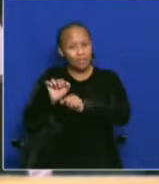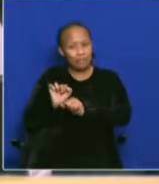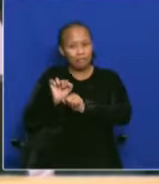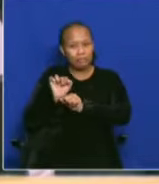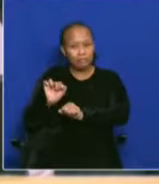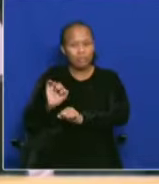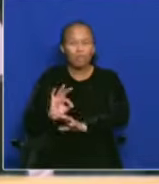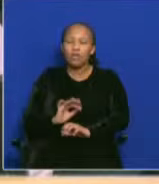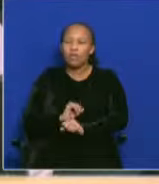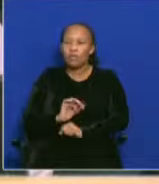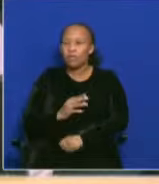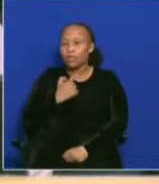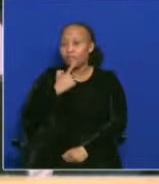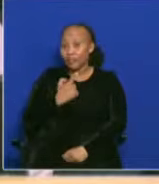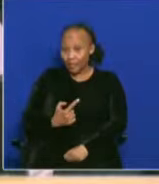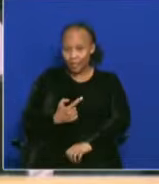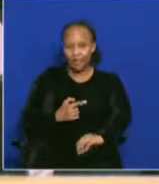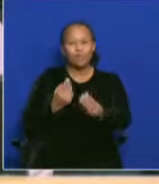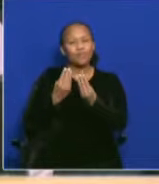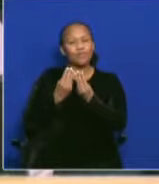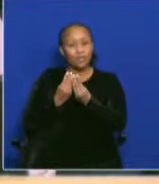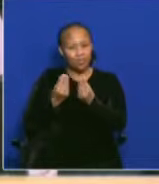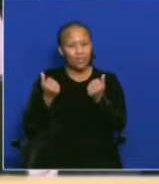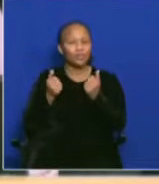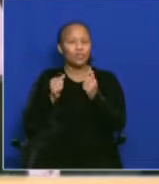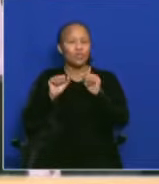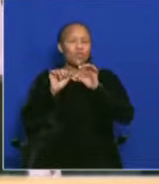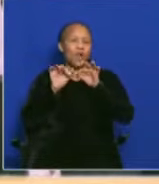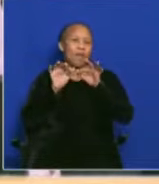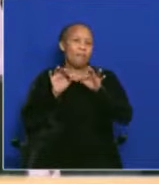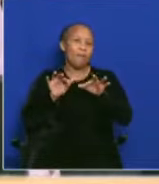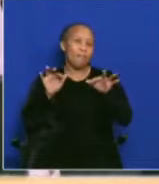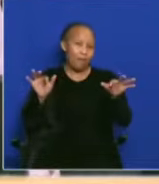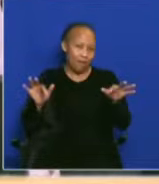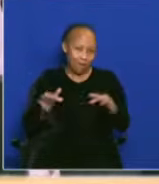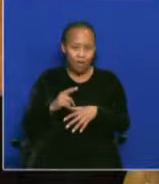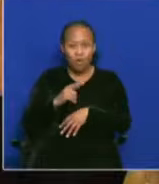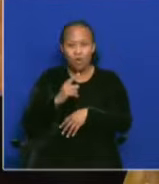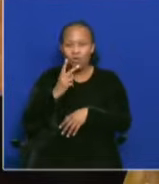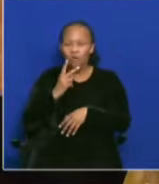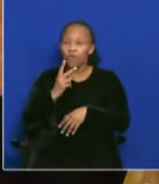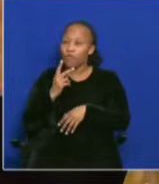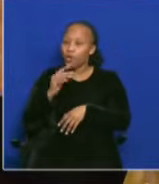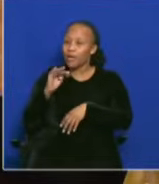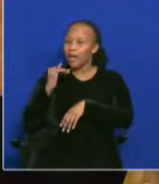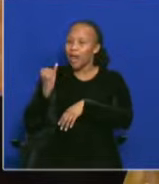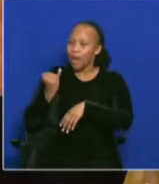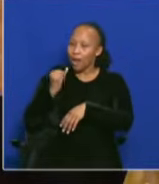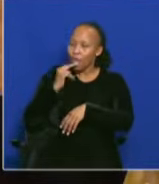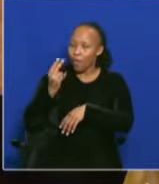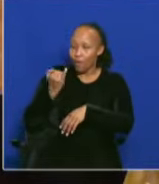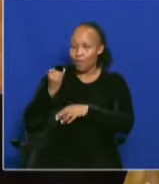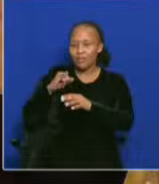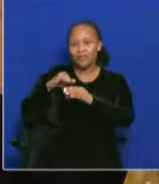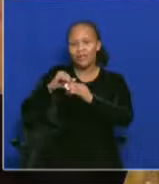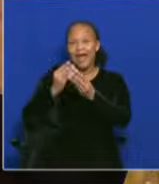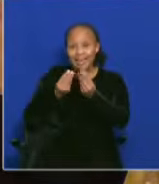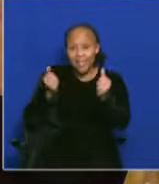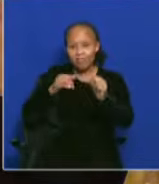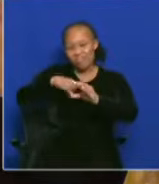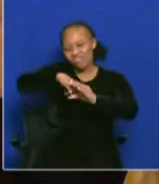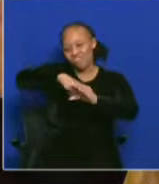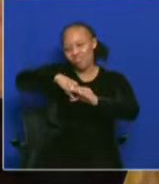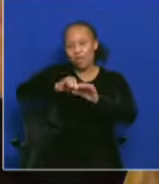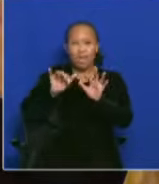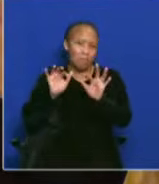to the public, because on the face of it, it is addressed to internal people. That is true. Yes. That is true. I